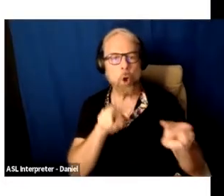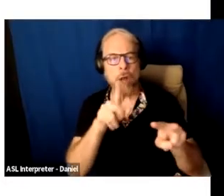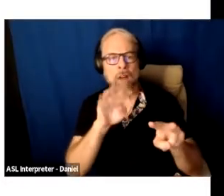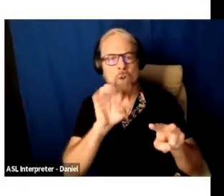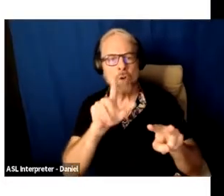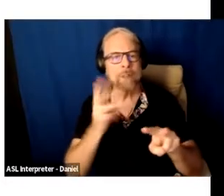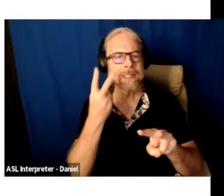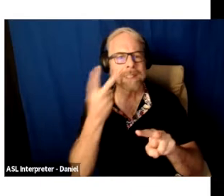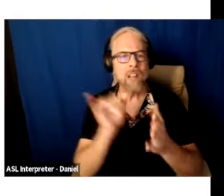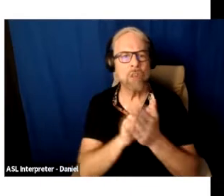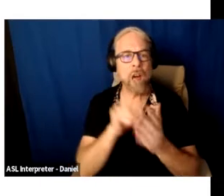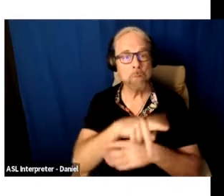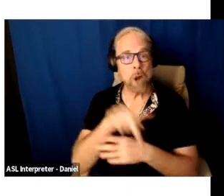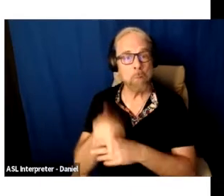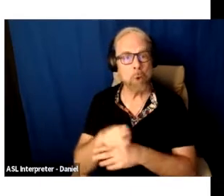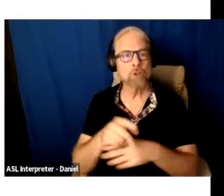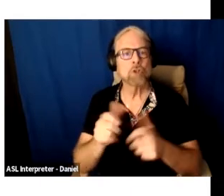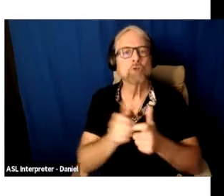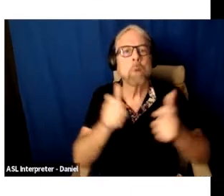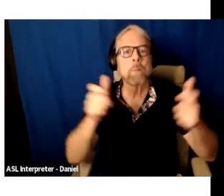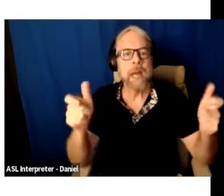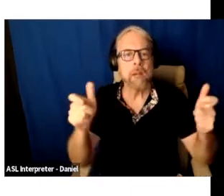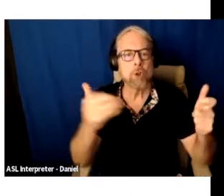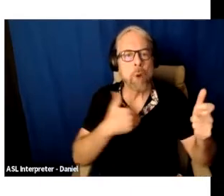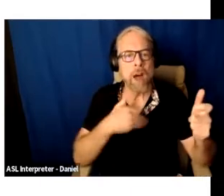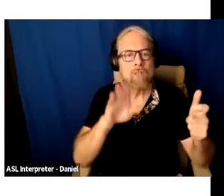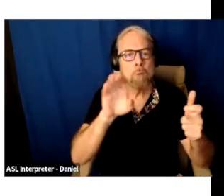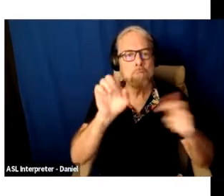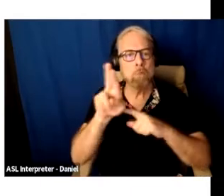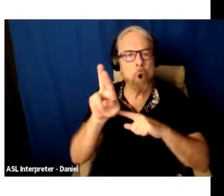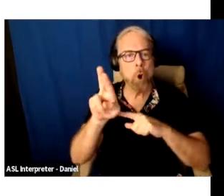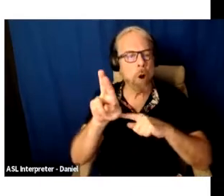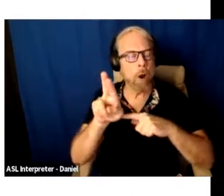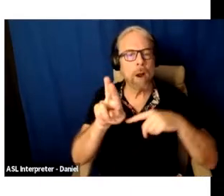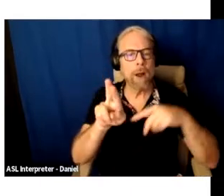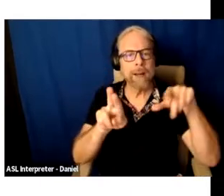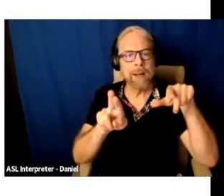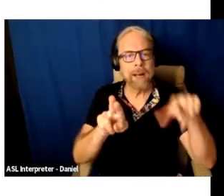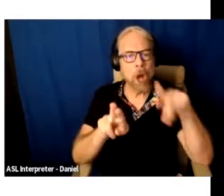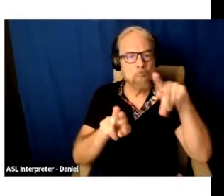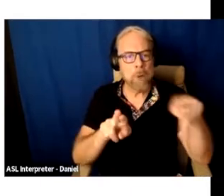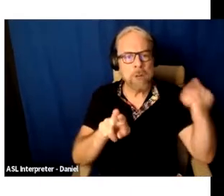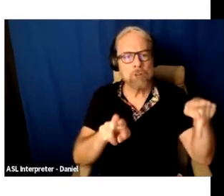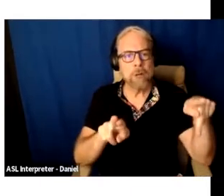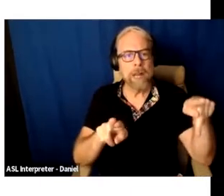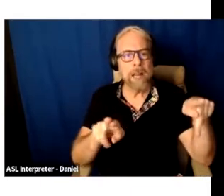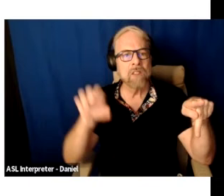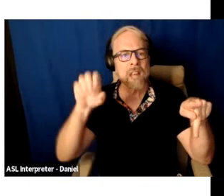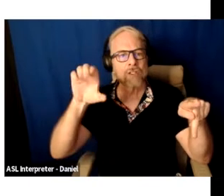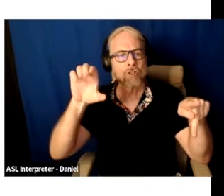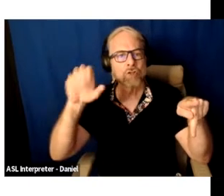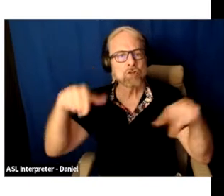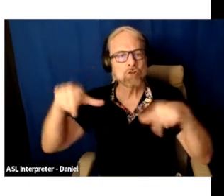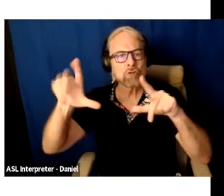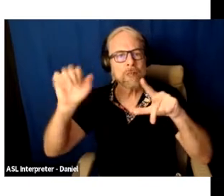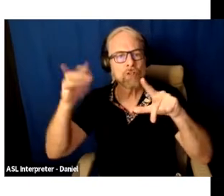the PowerPoints are bigger than you'd like, there's a little bar between the PowerPoint and the screenshots that you can slide to the